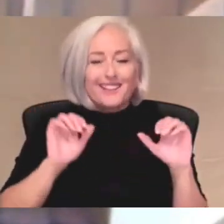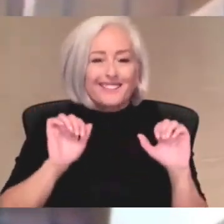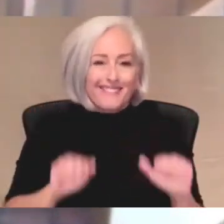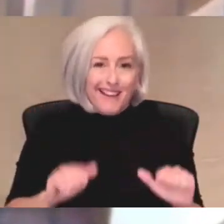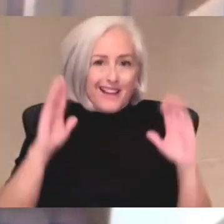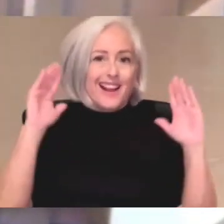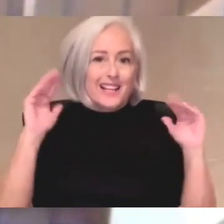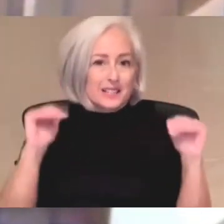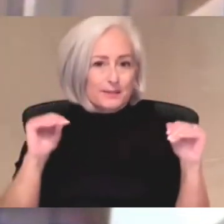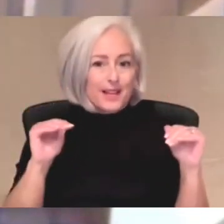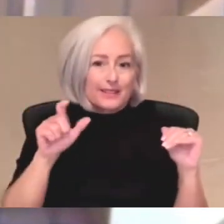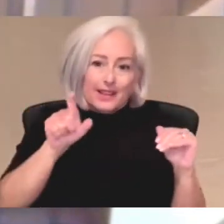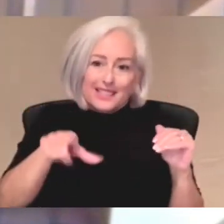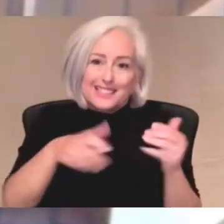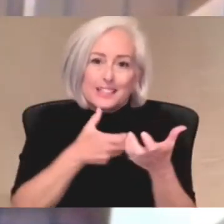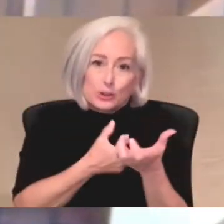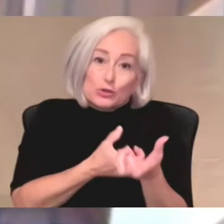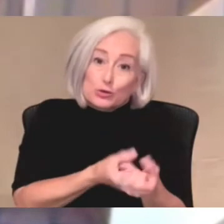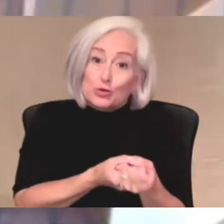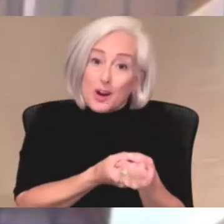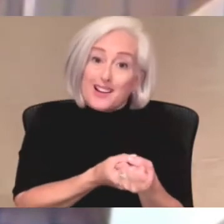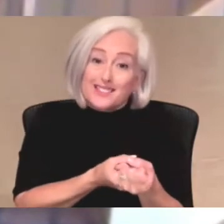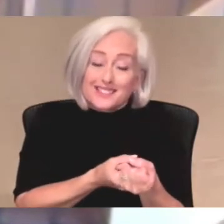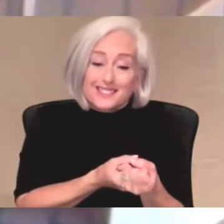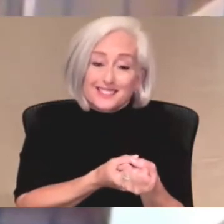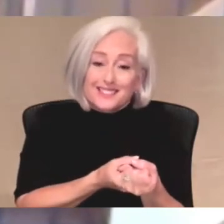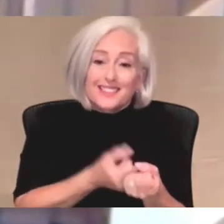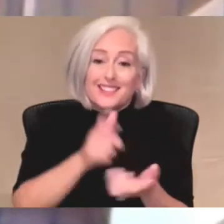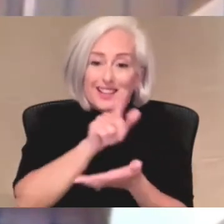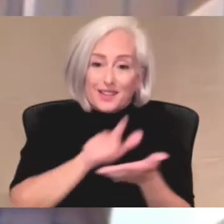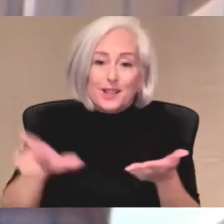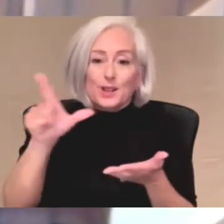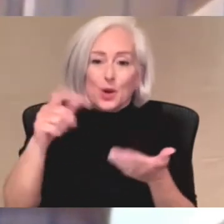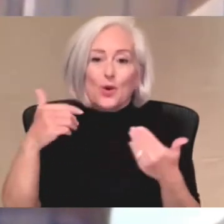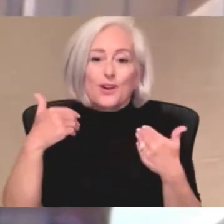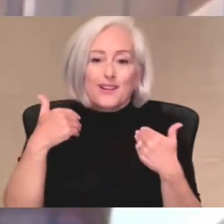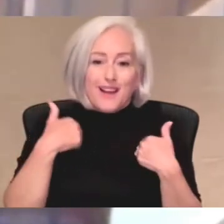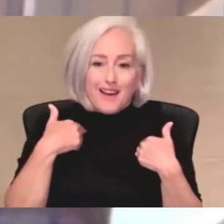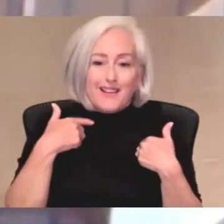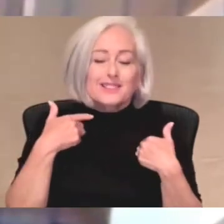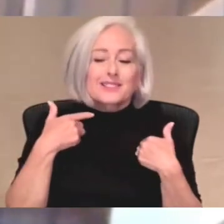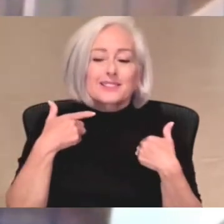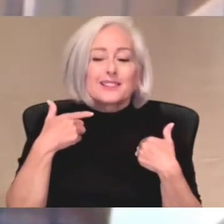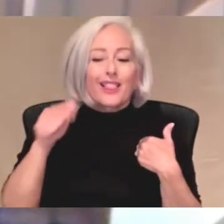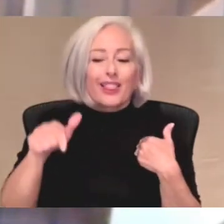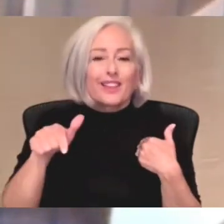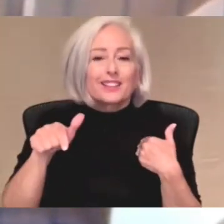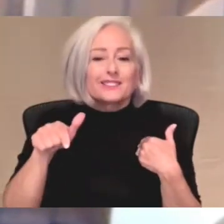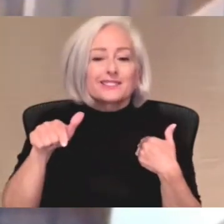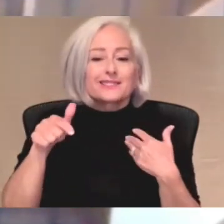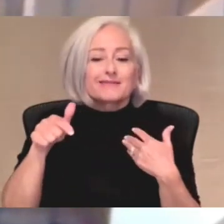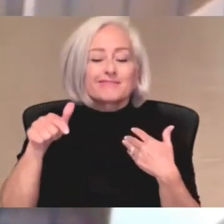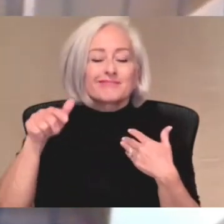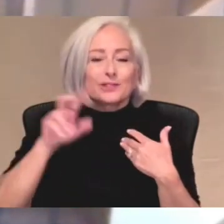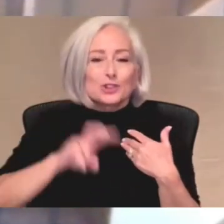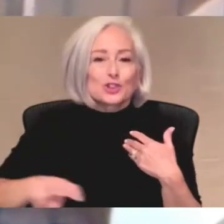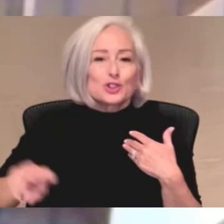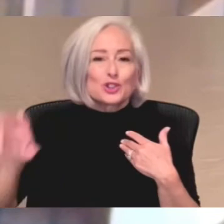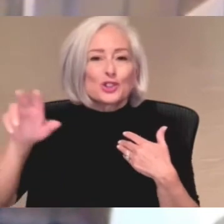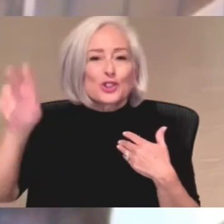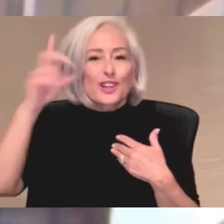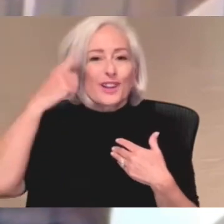Just trust that the Lord has us in this journey. And also, I would like to